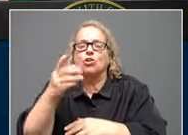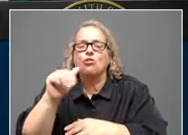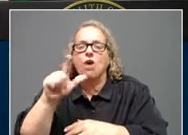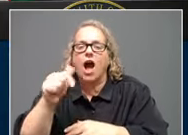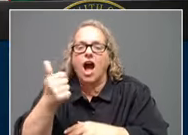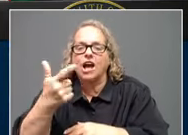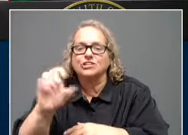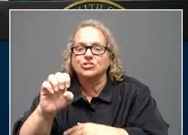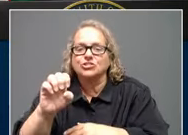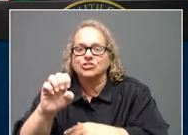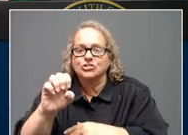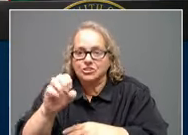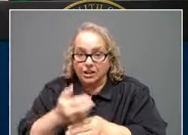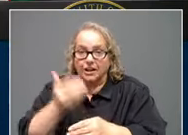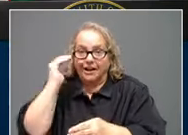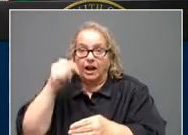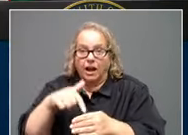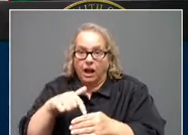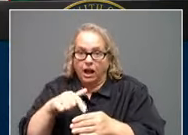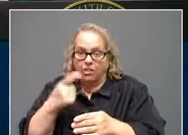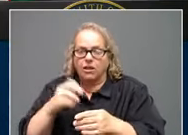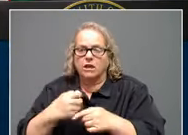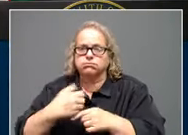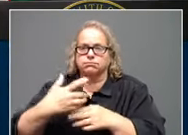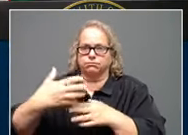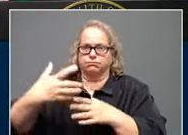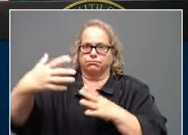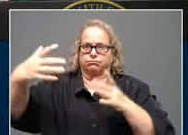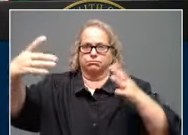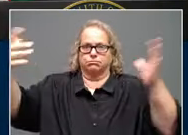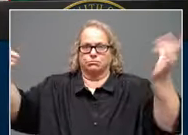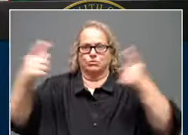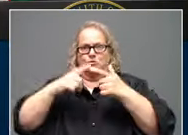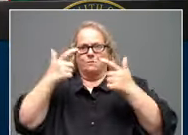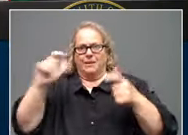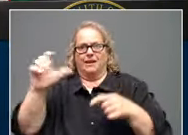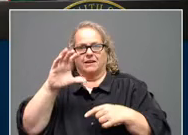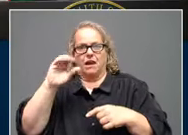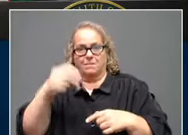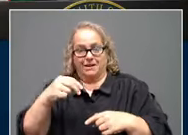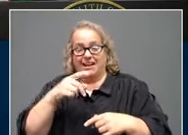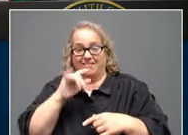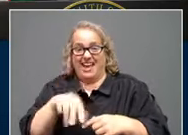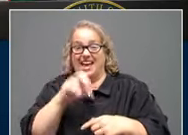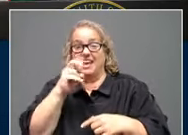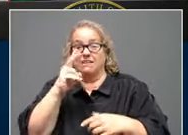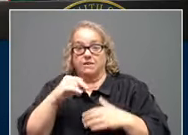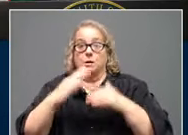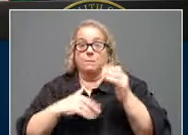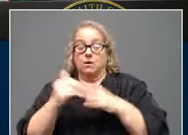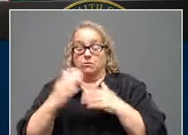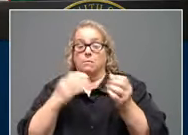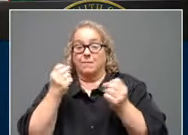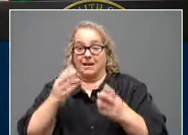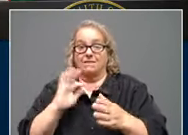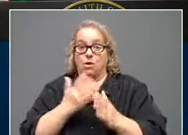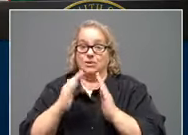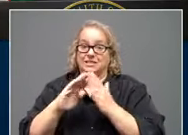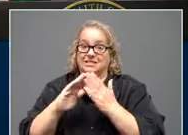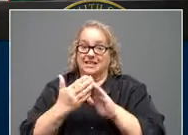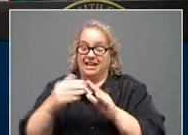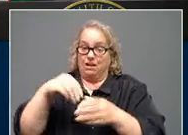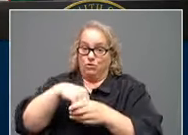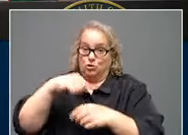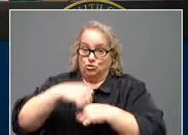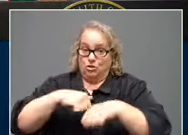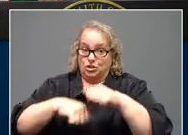even built out now so much of the professional infrastructure of many of our cities around the country. We've got to make sure that our